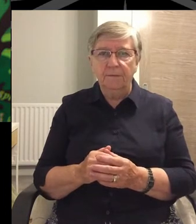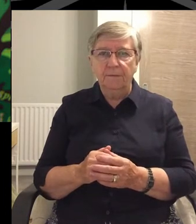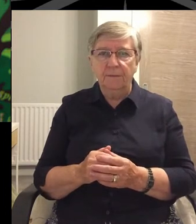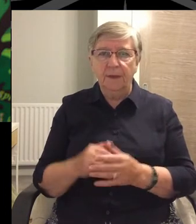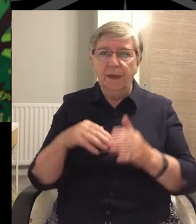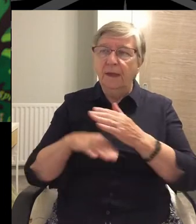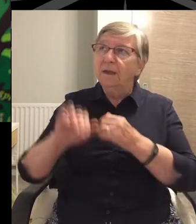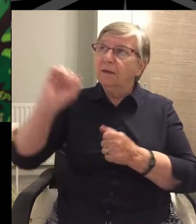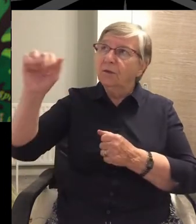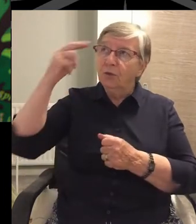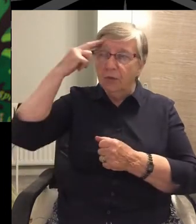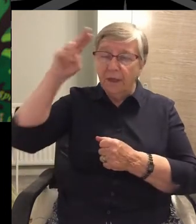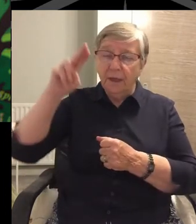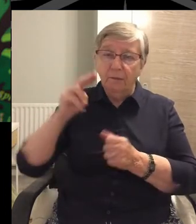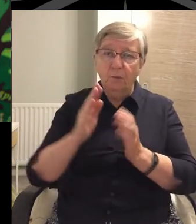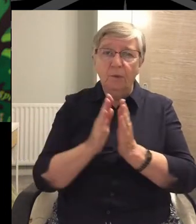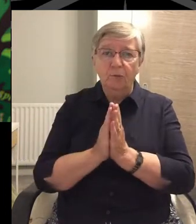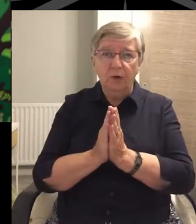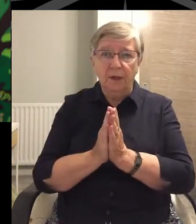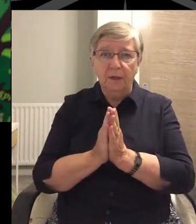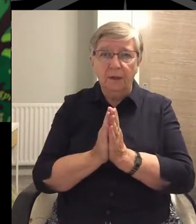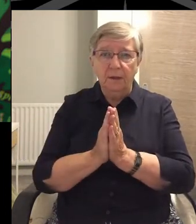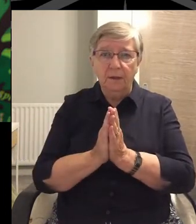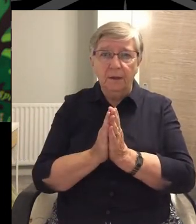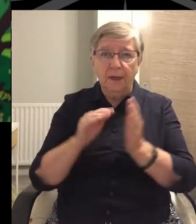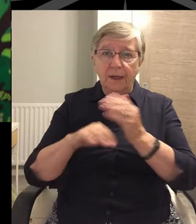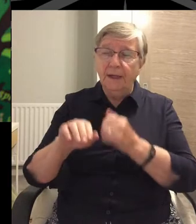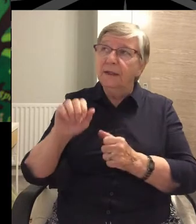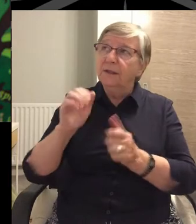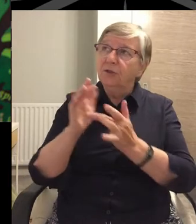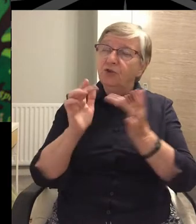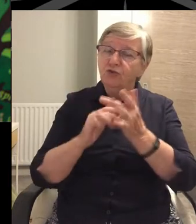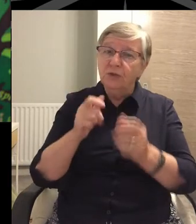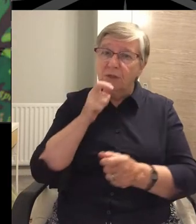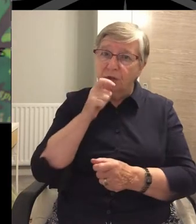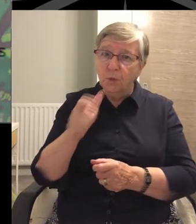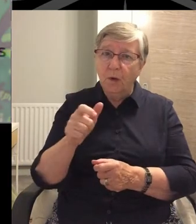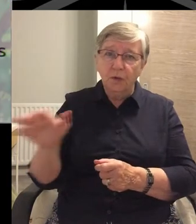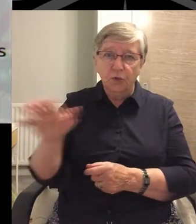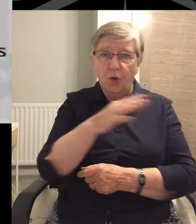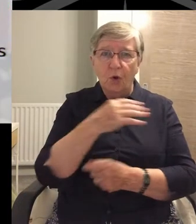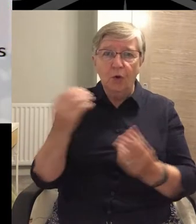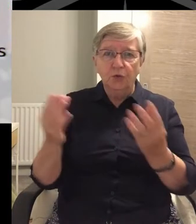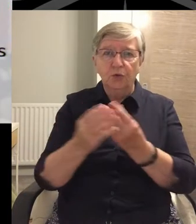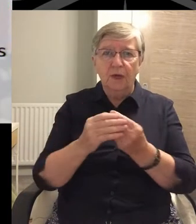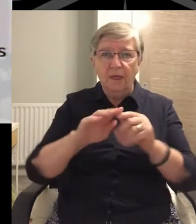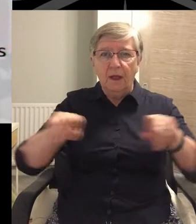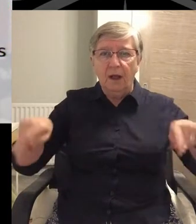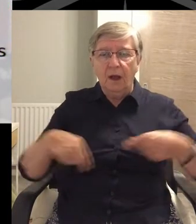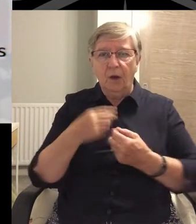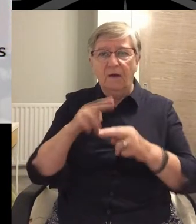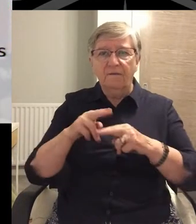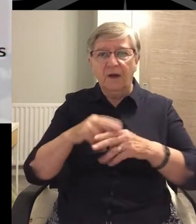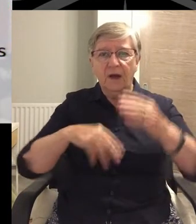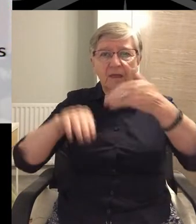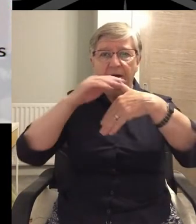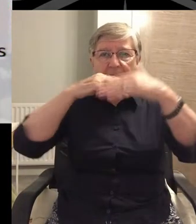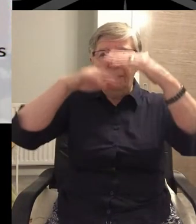In whose name we pray, and in whose words we gather up our prayers. Our Father,